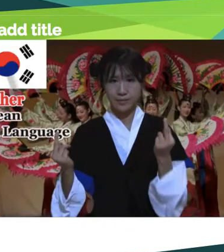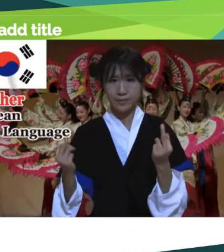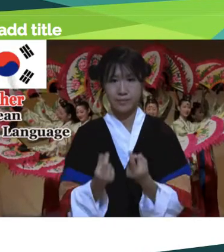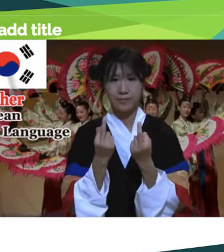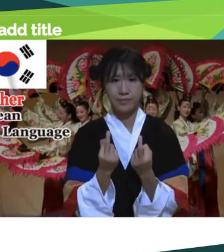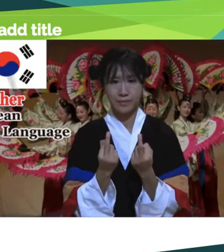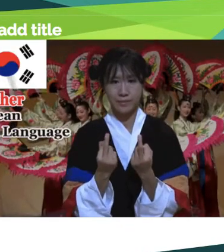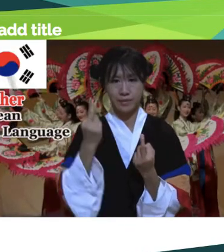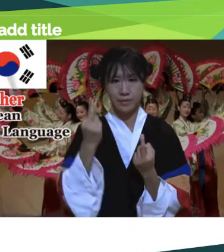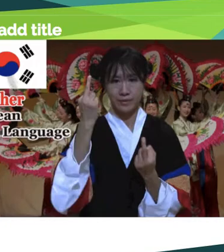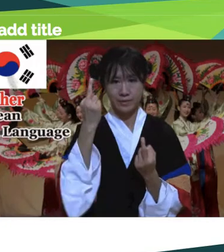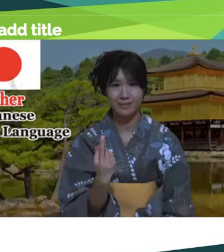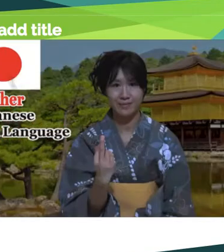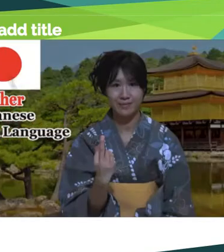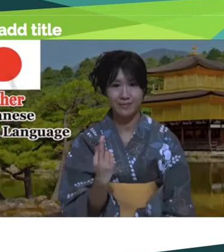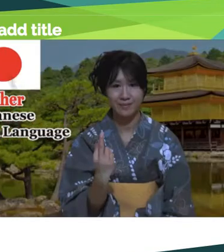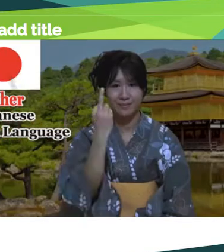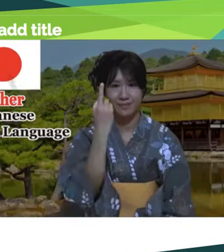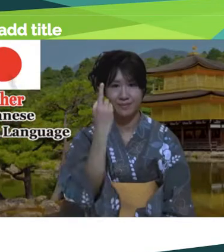and korean sign language